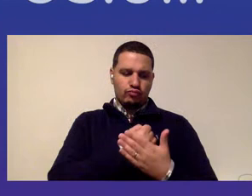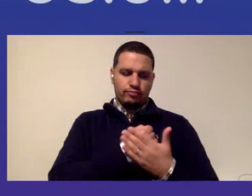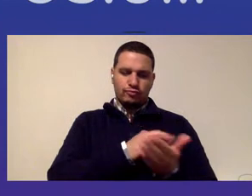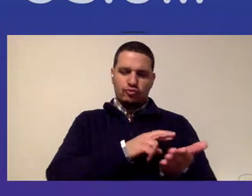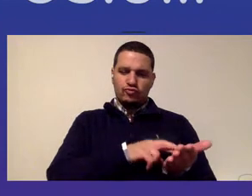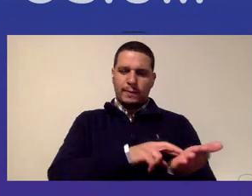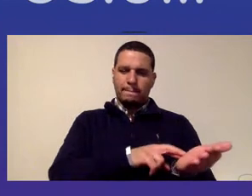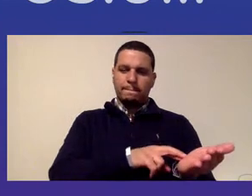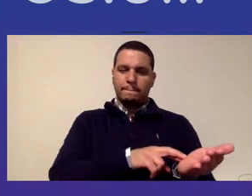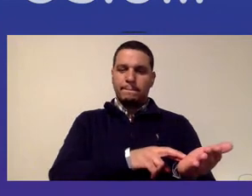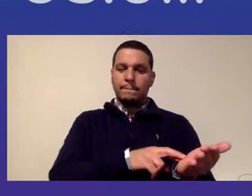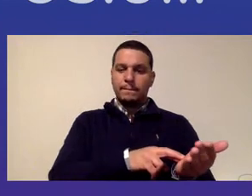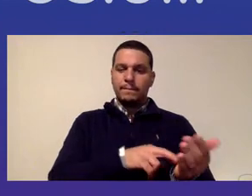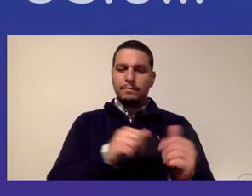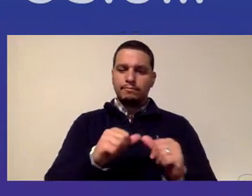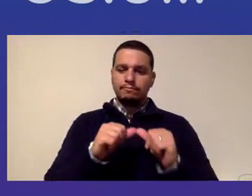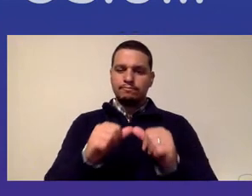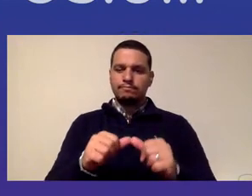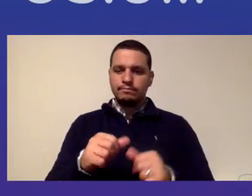can sustain us,